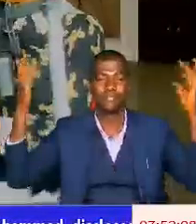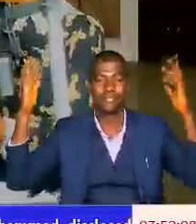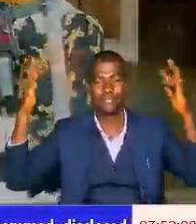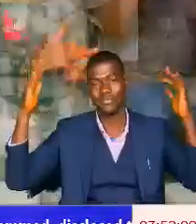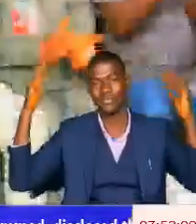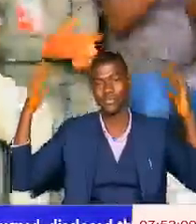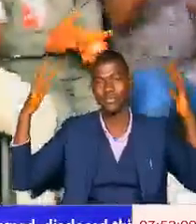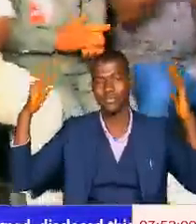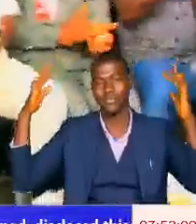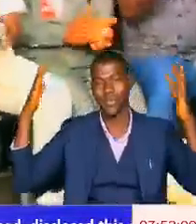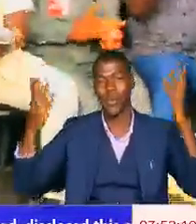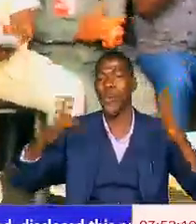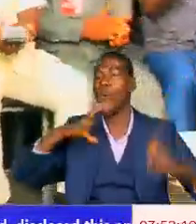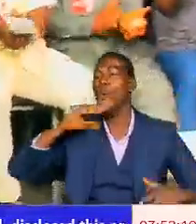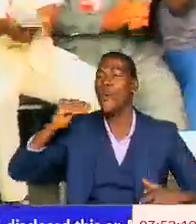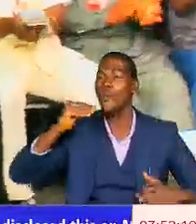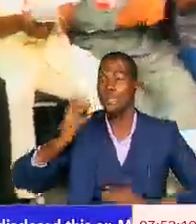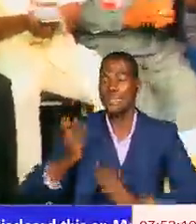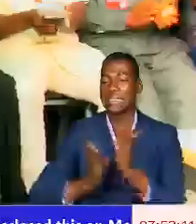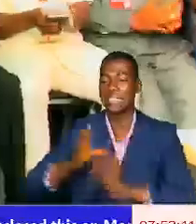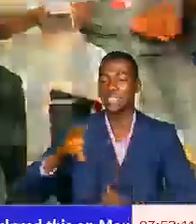Servicom. Conduct and hype.